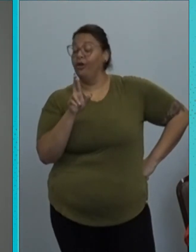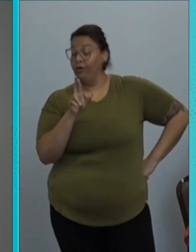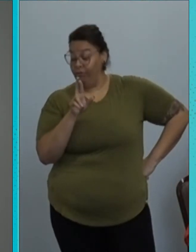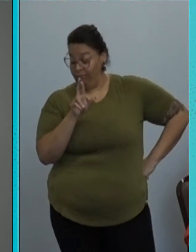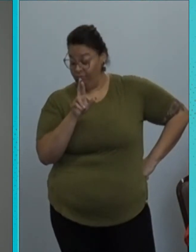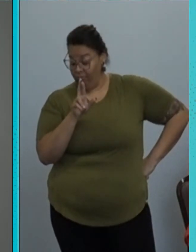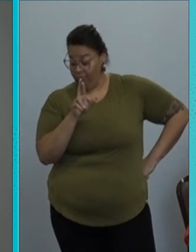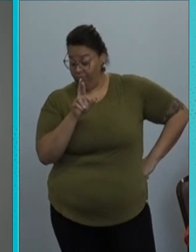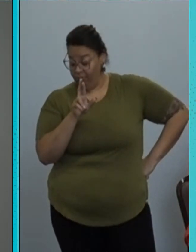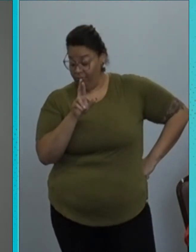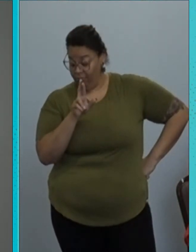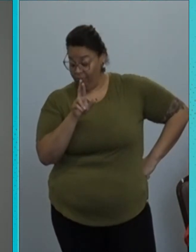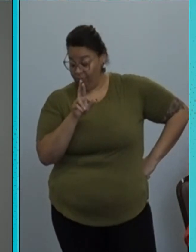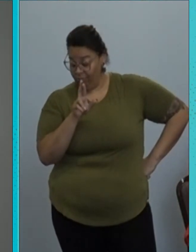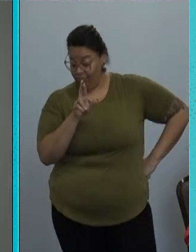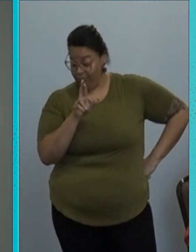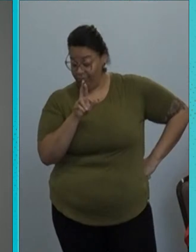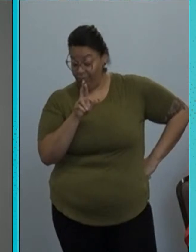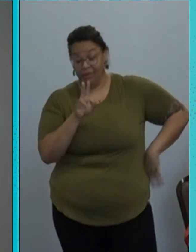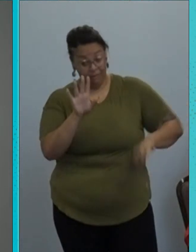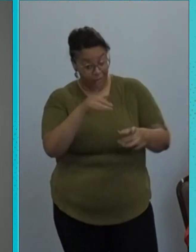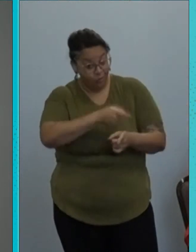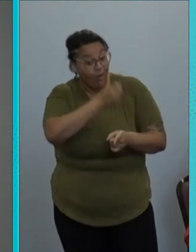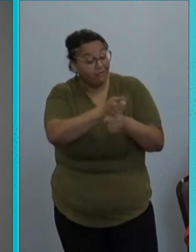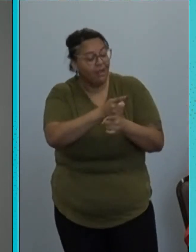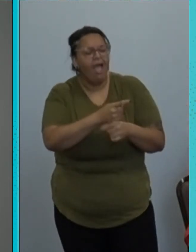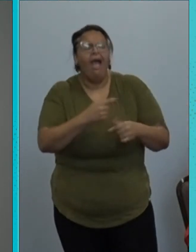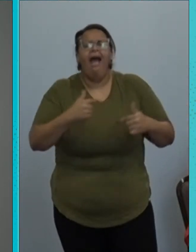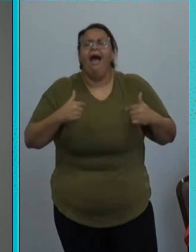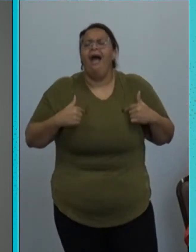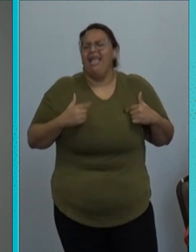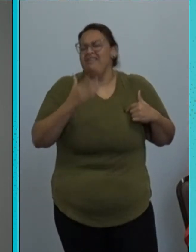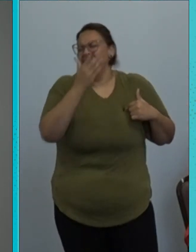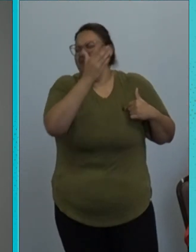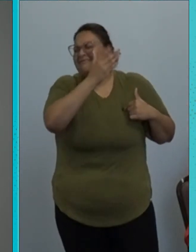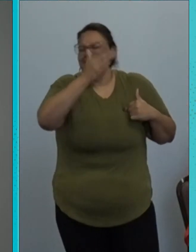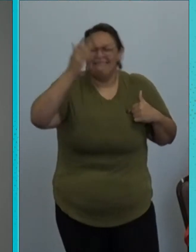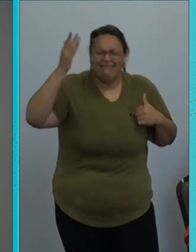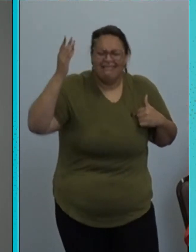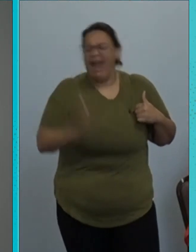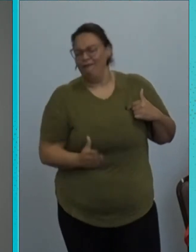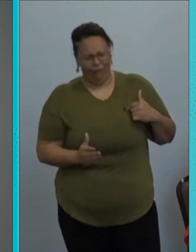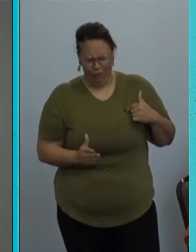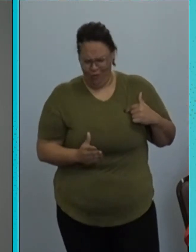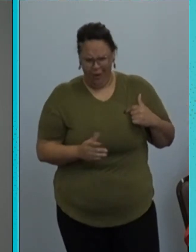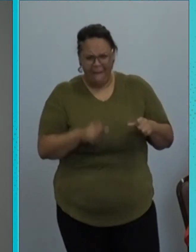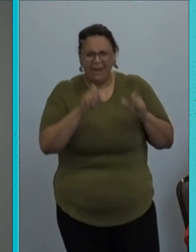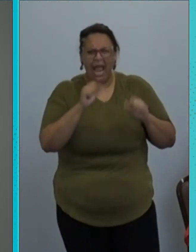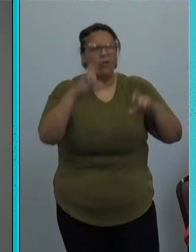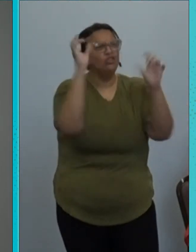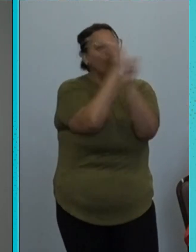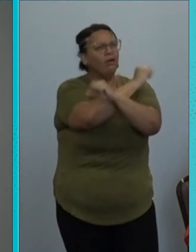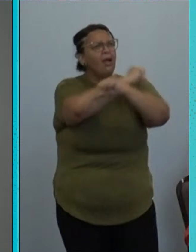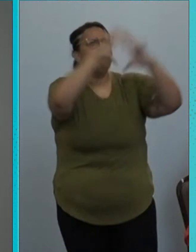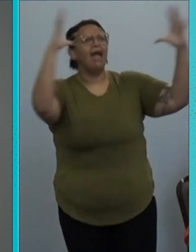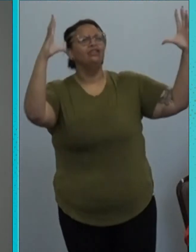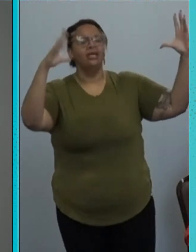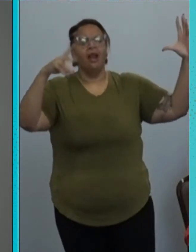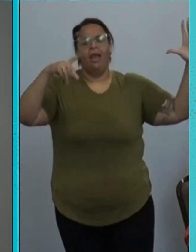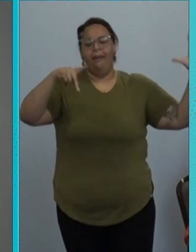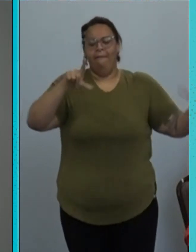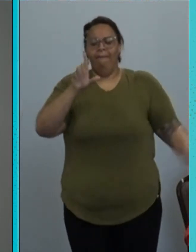And That's right. I have never been able to imagine Plum